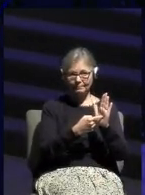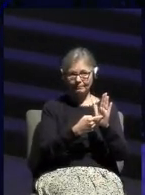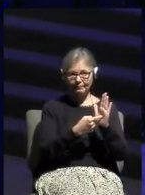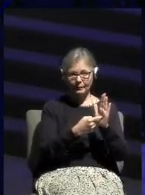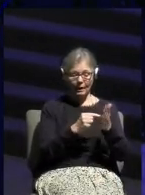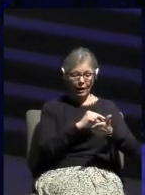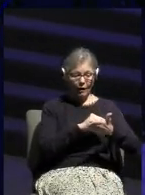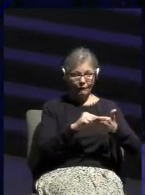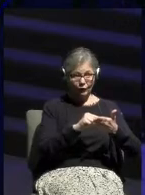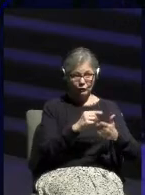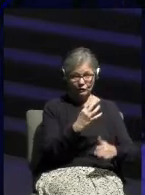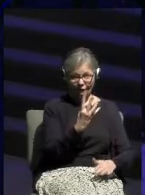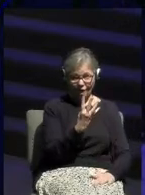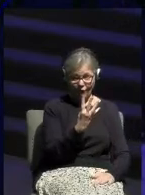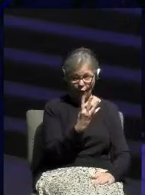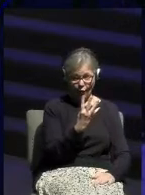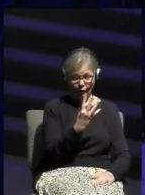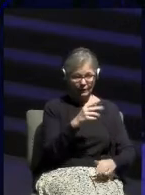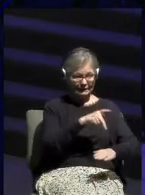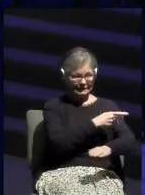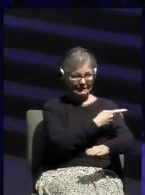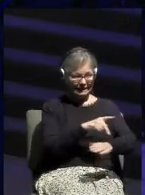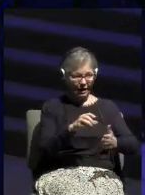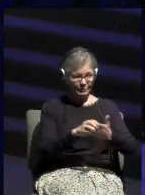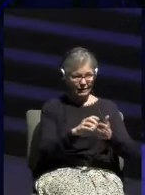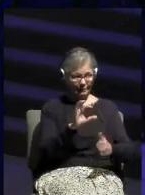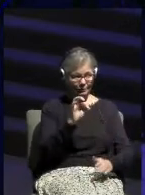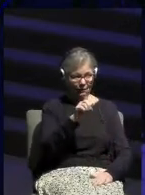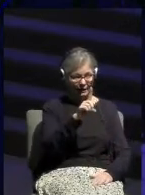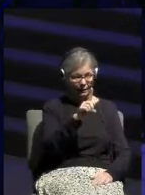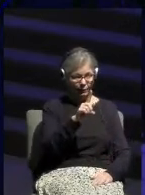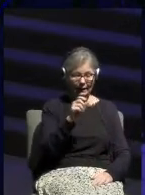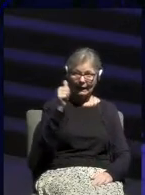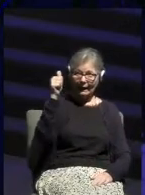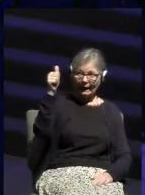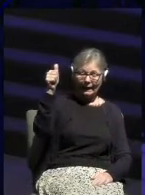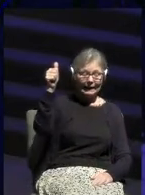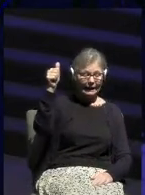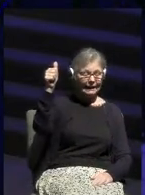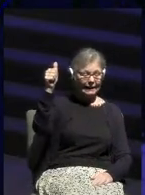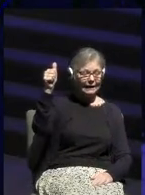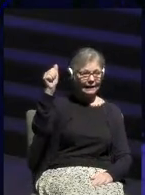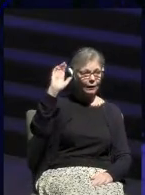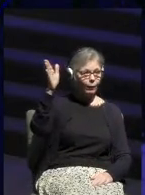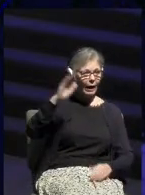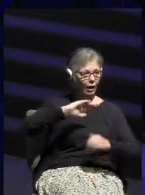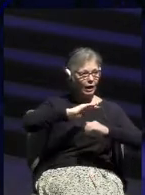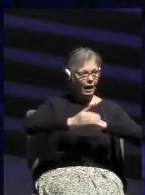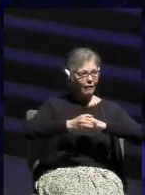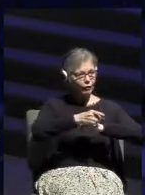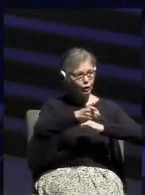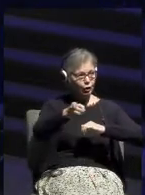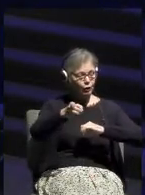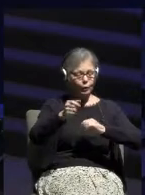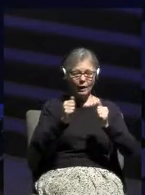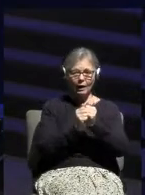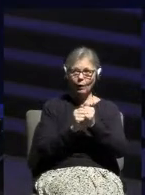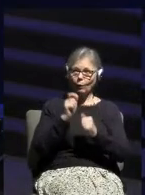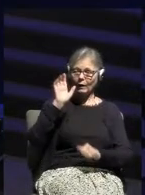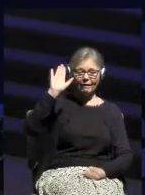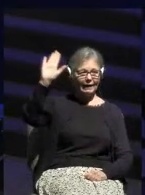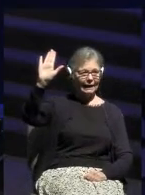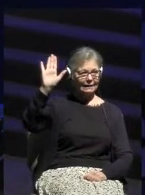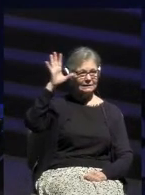in verse number 4 of Psalms 91. It says, He, speaking of God, shall cover thee with